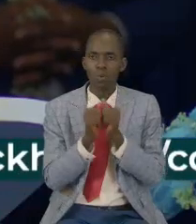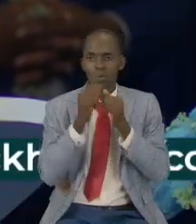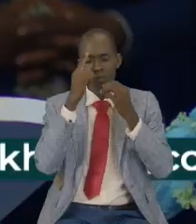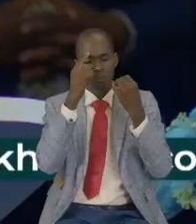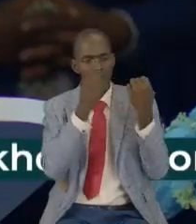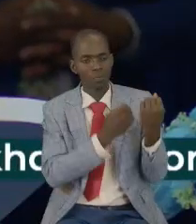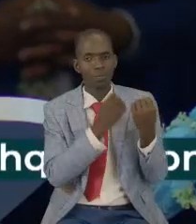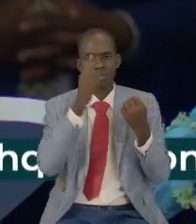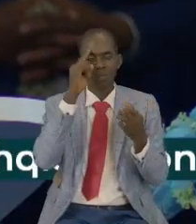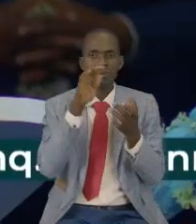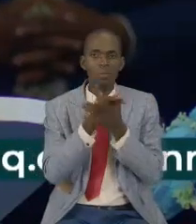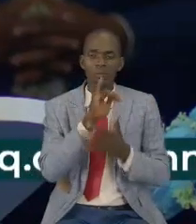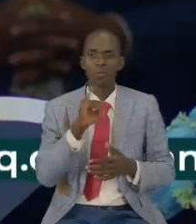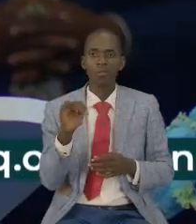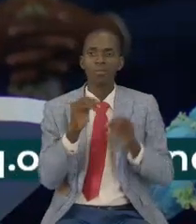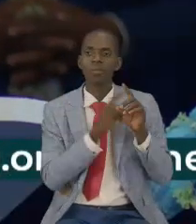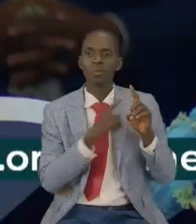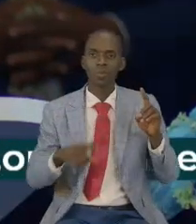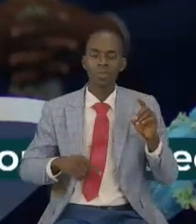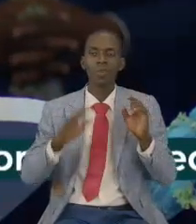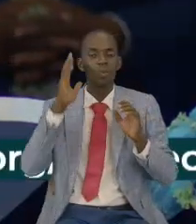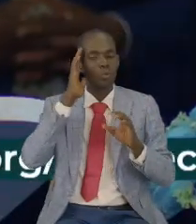Okay. Right.